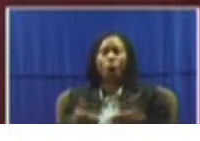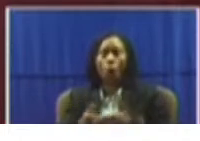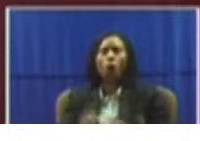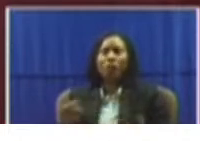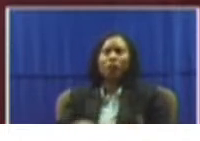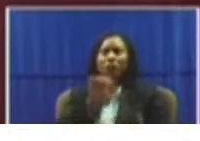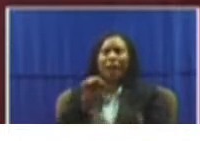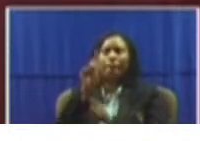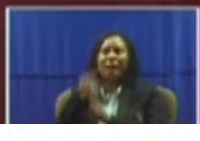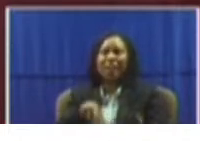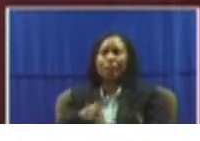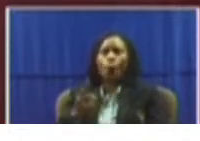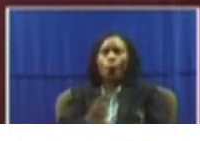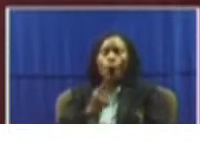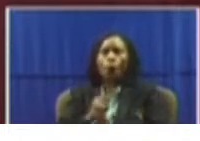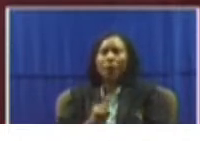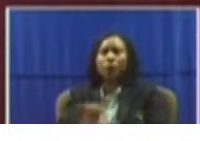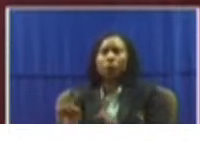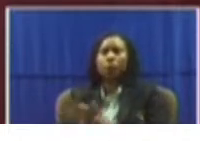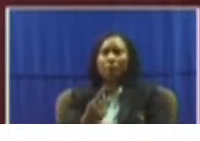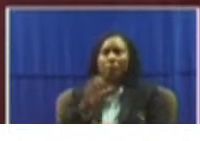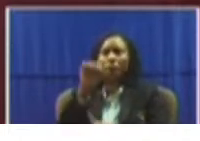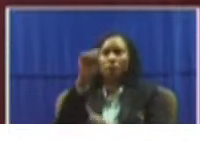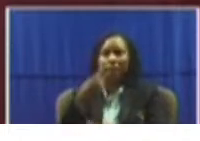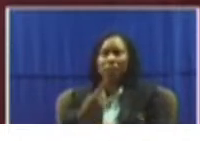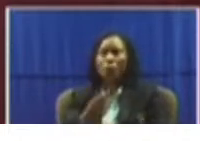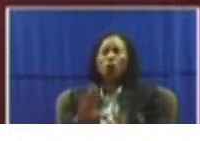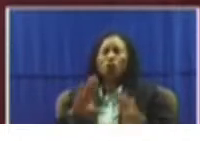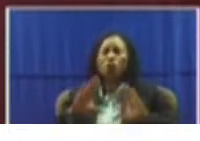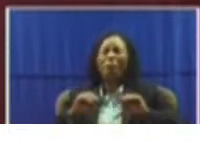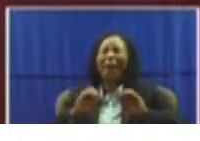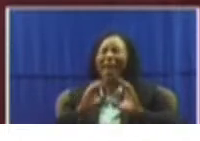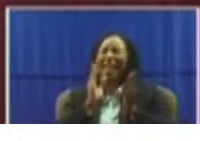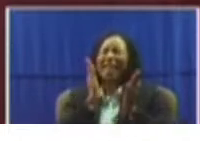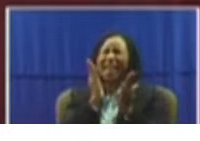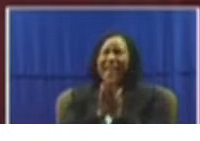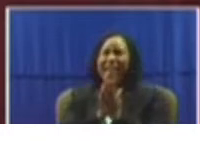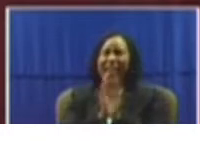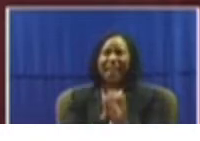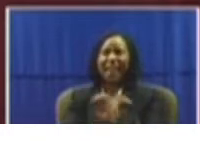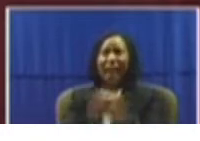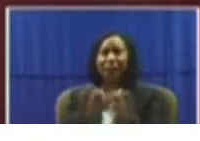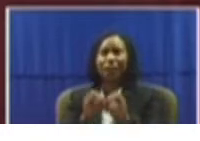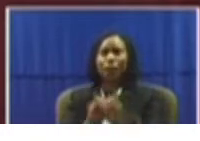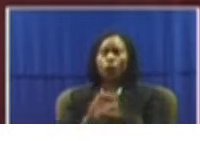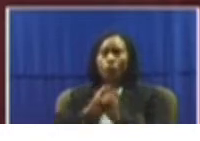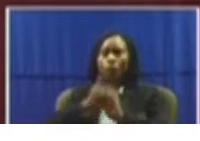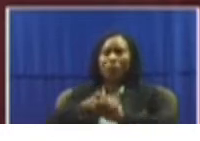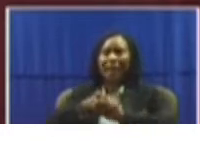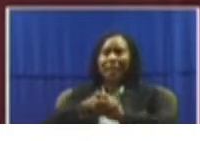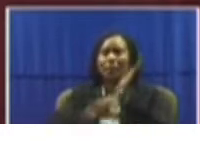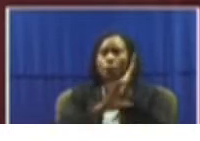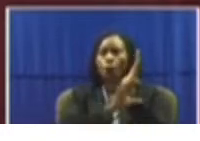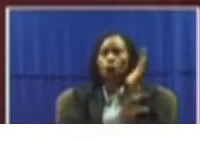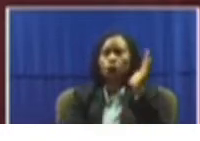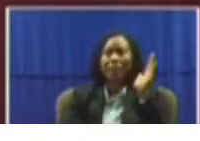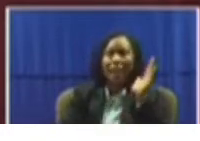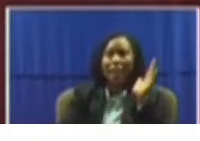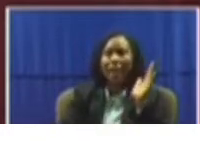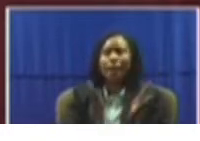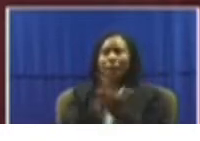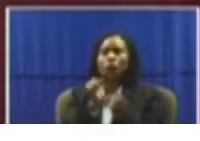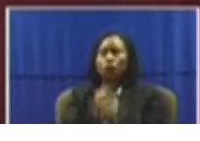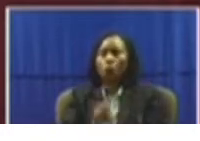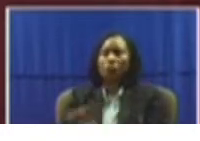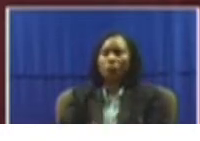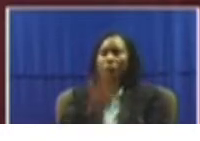and always come first. We will stop at nothing to protect this constitution and restore South Africa to the